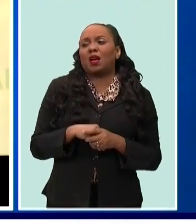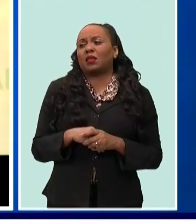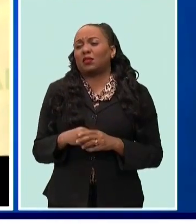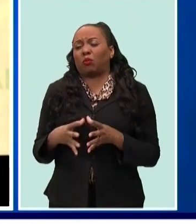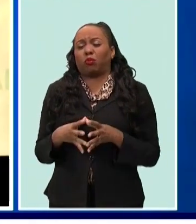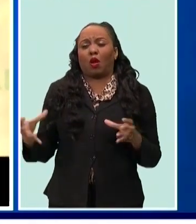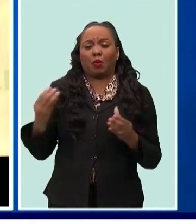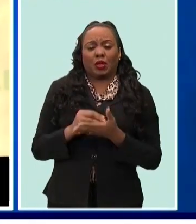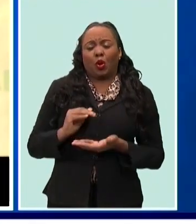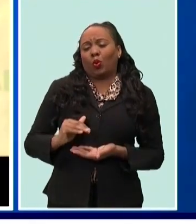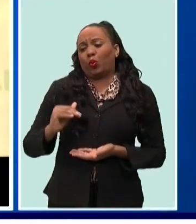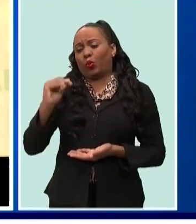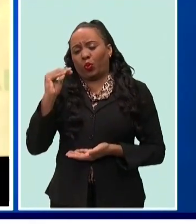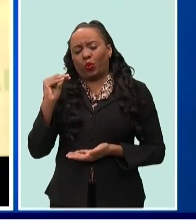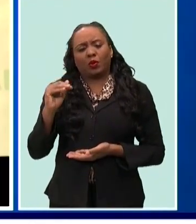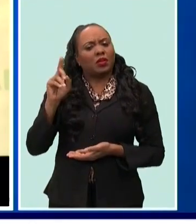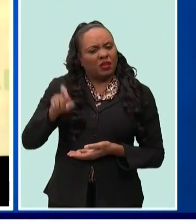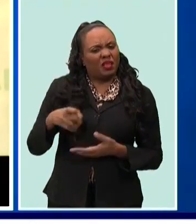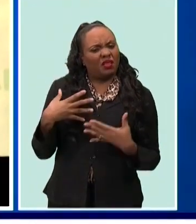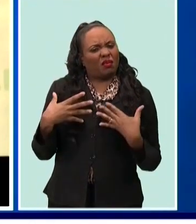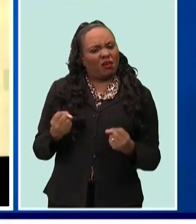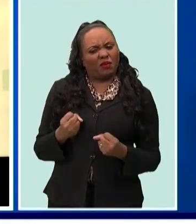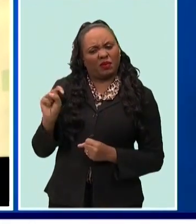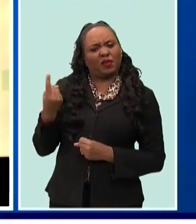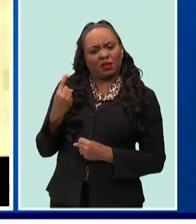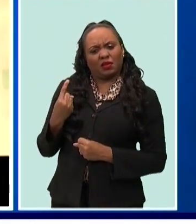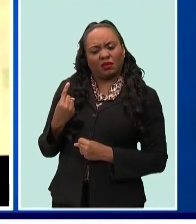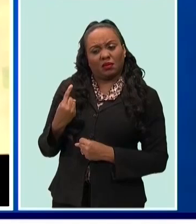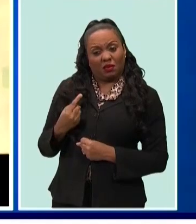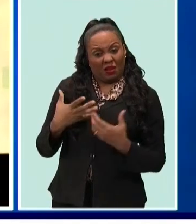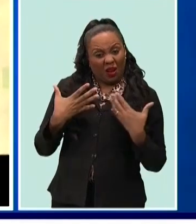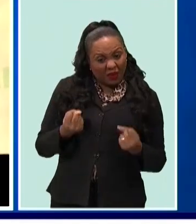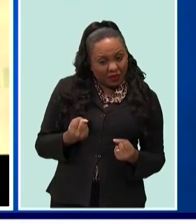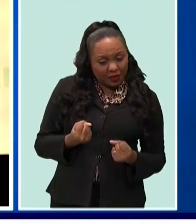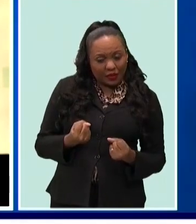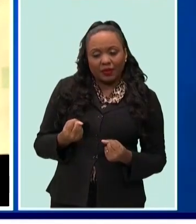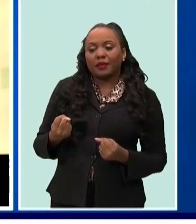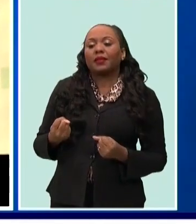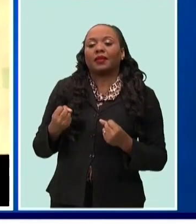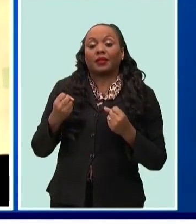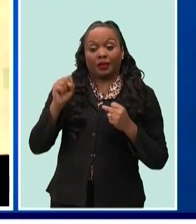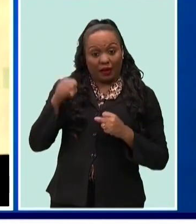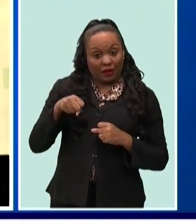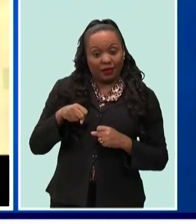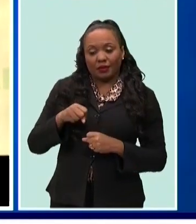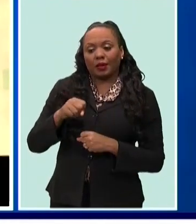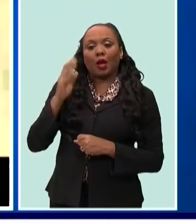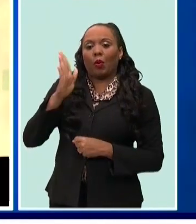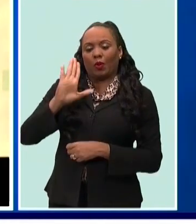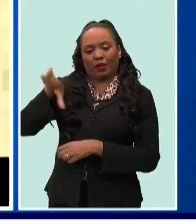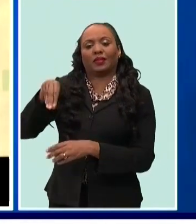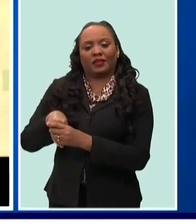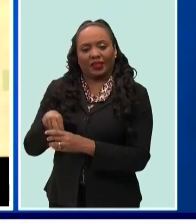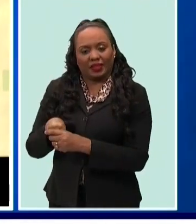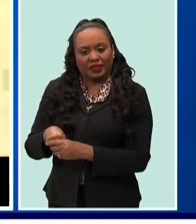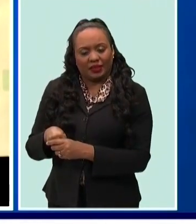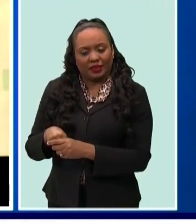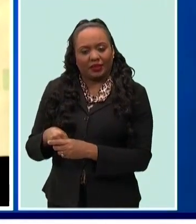afternoon unless they have confidence in the country, confidence in what is